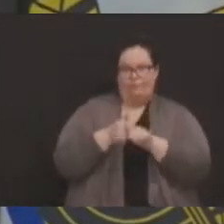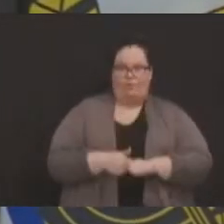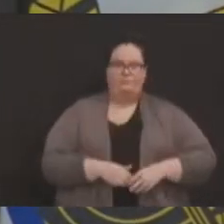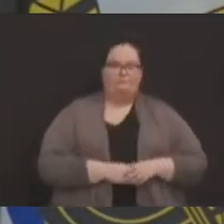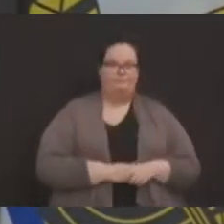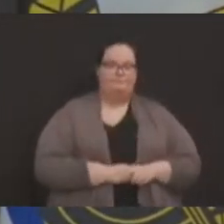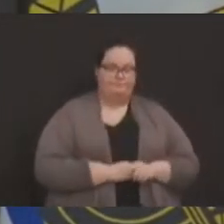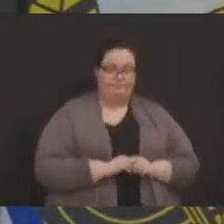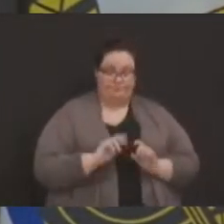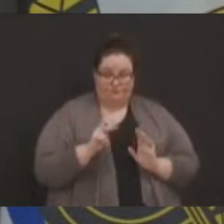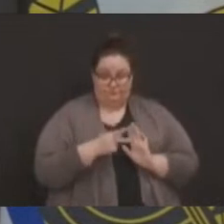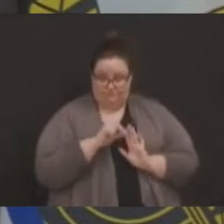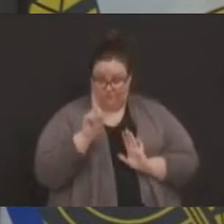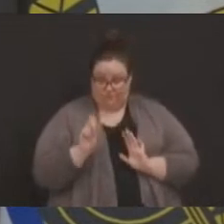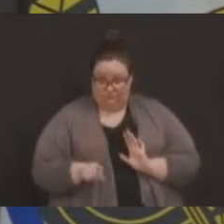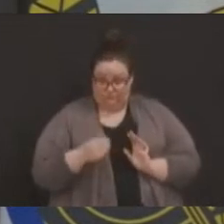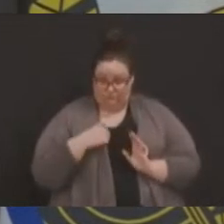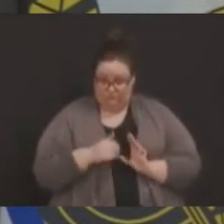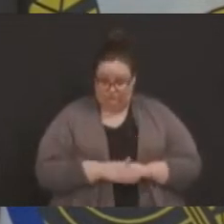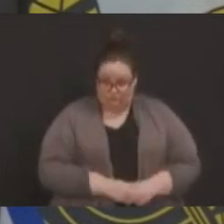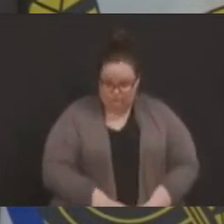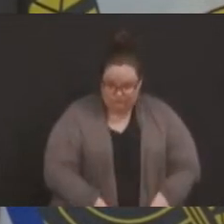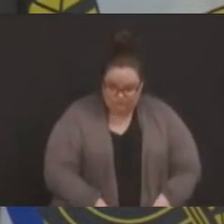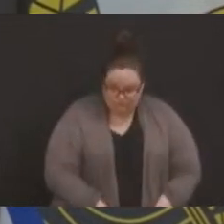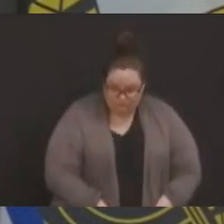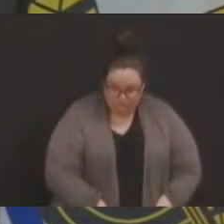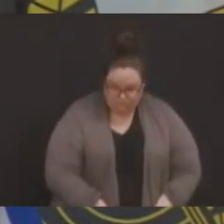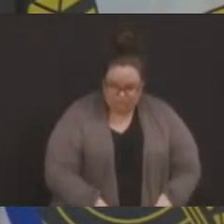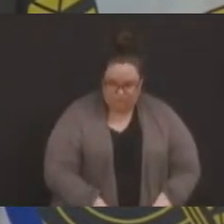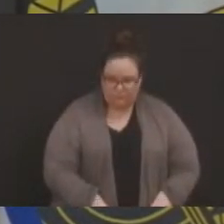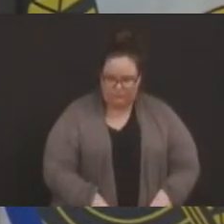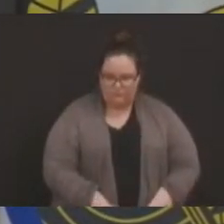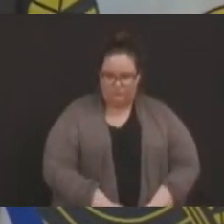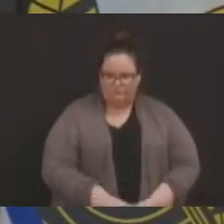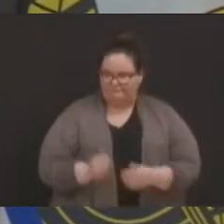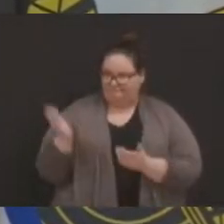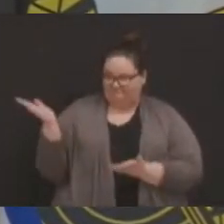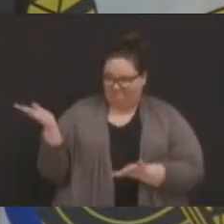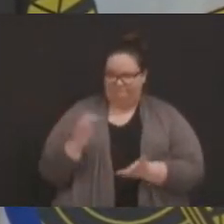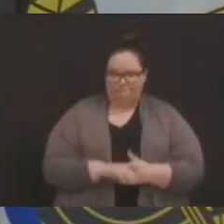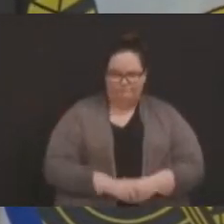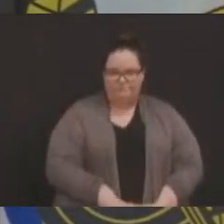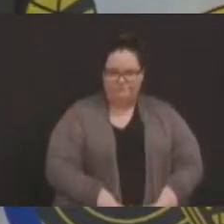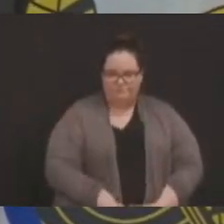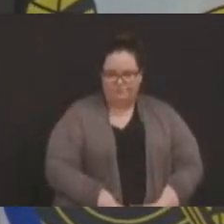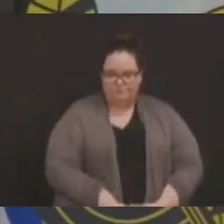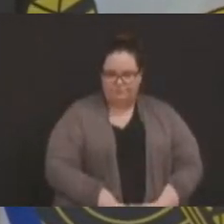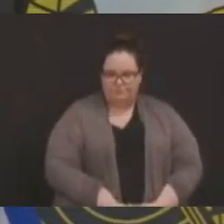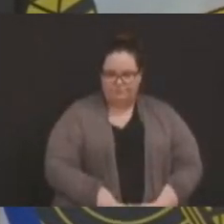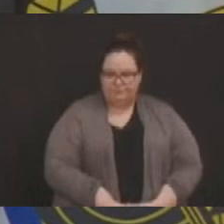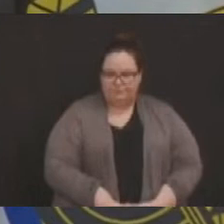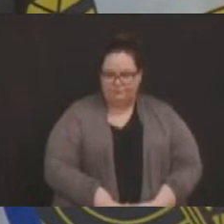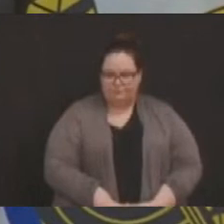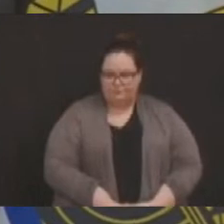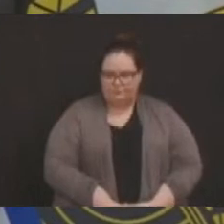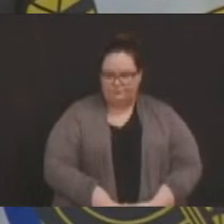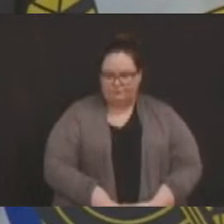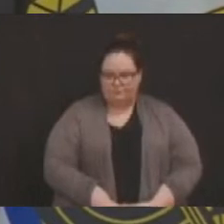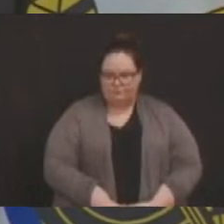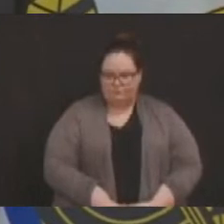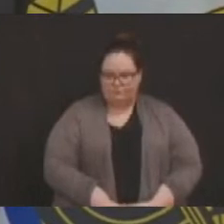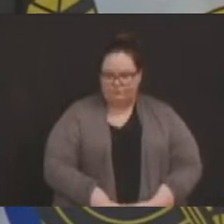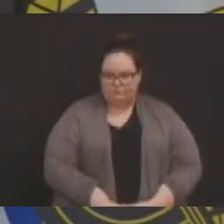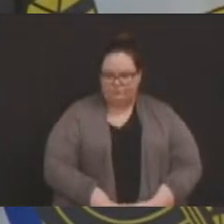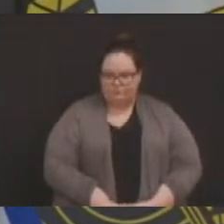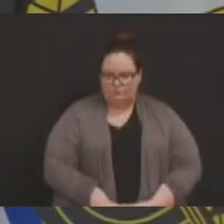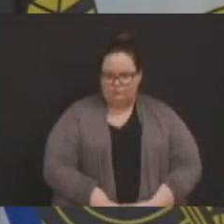clarify, you mentioned there were two resident deaths at Parkland St. John last week, one Thursday and one Friday. Can you confirm which of the two deaths were